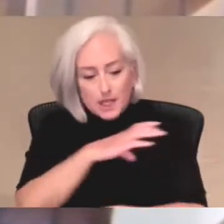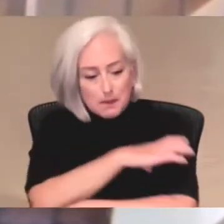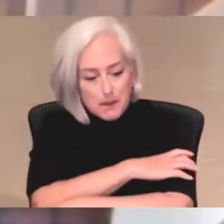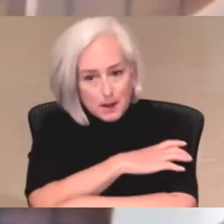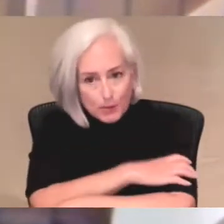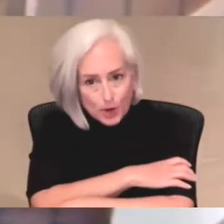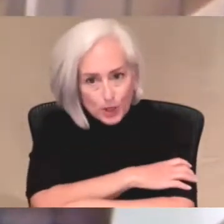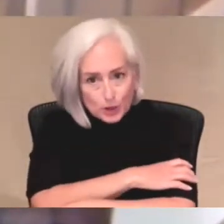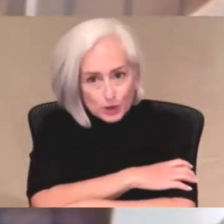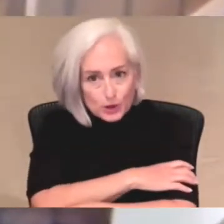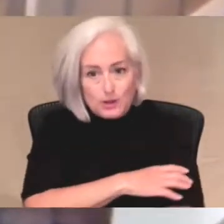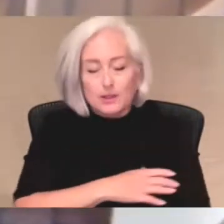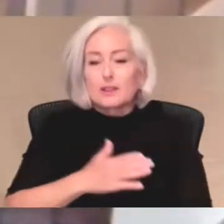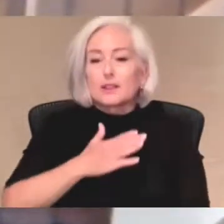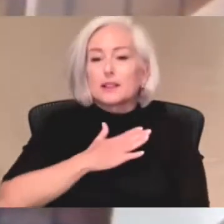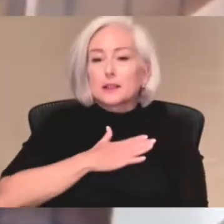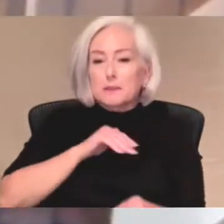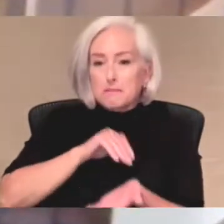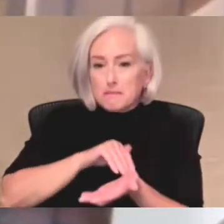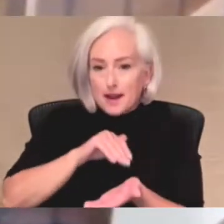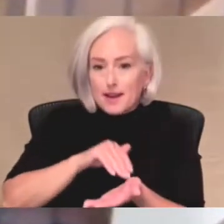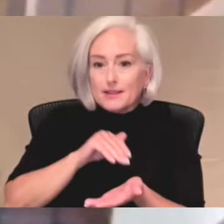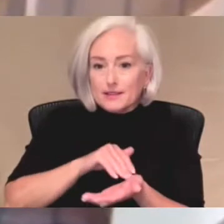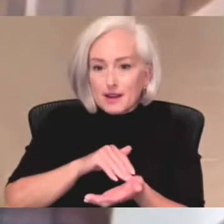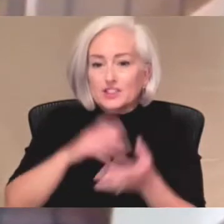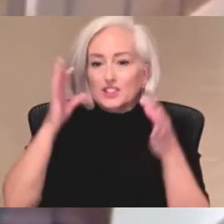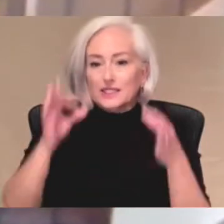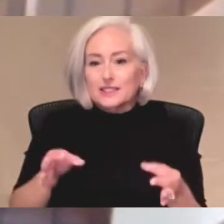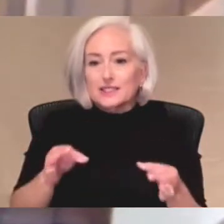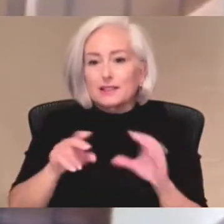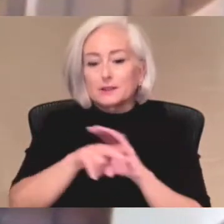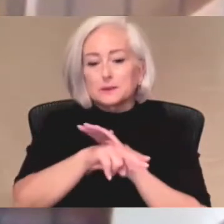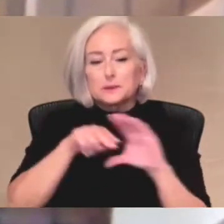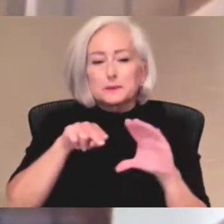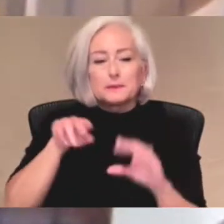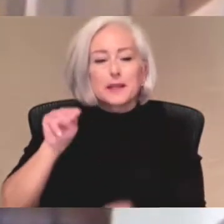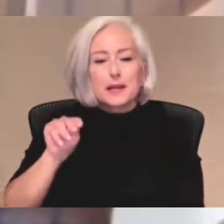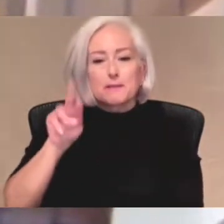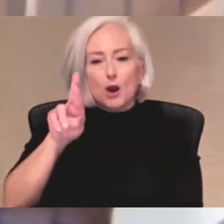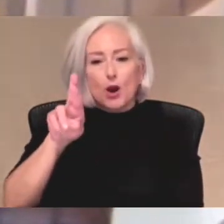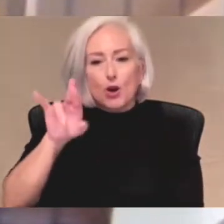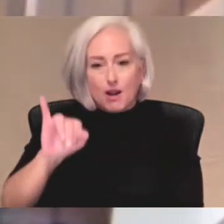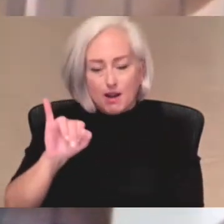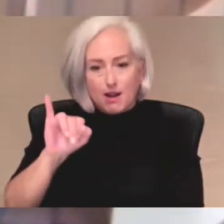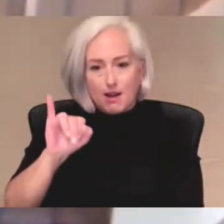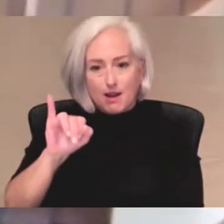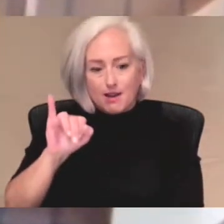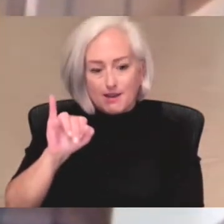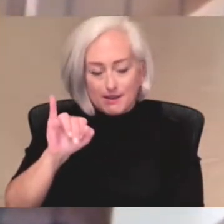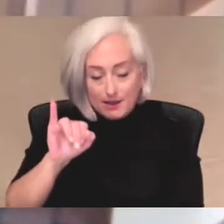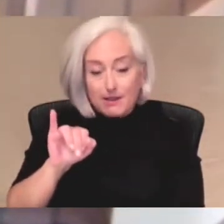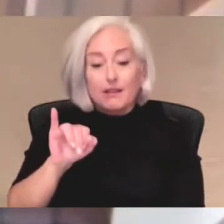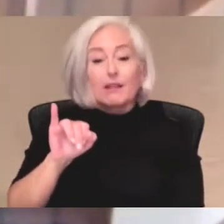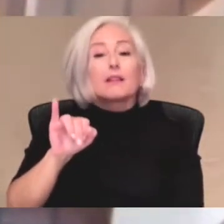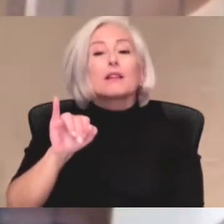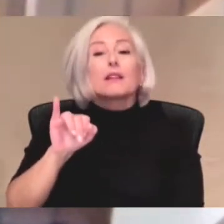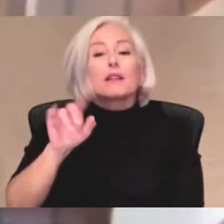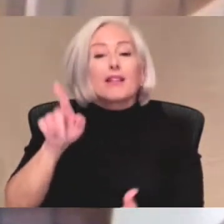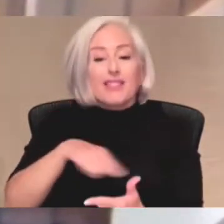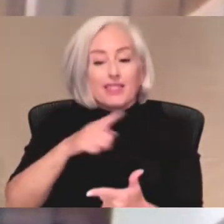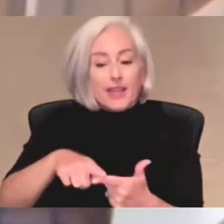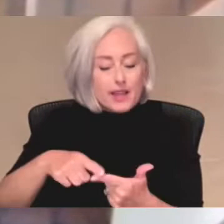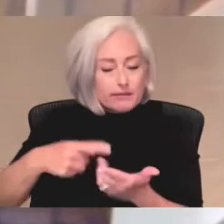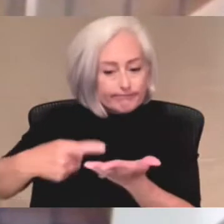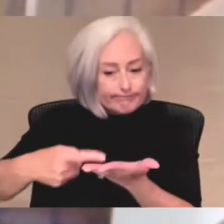doctor, and he got the MRI. That led to talking with I was able